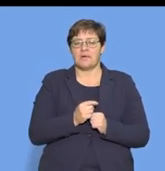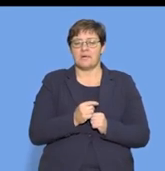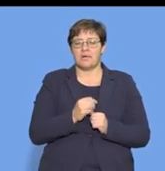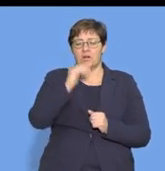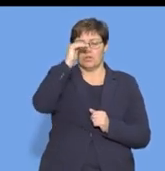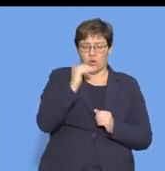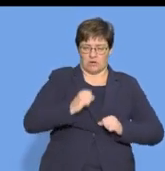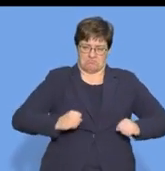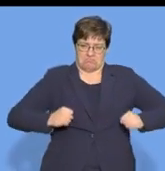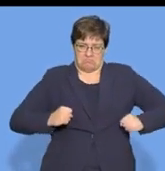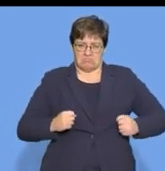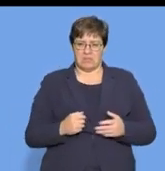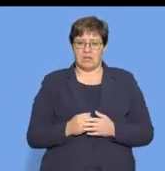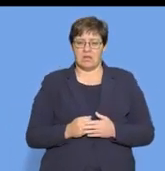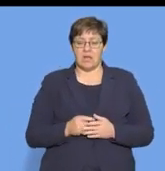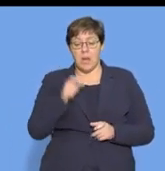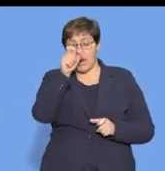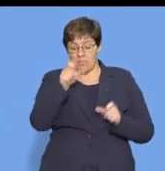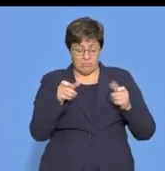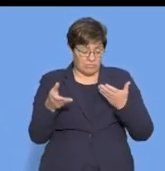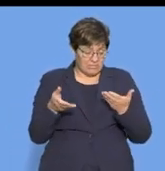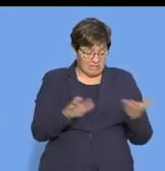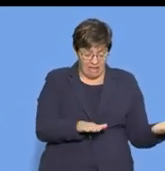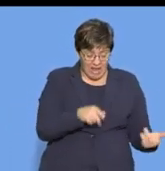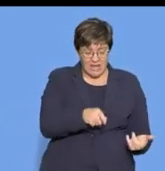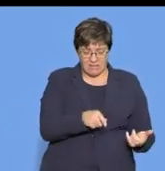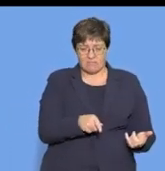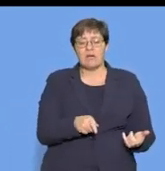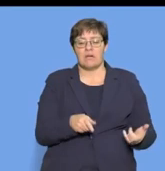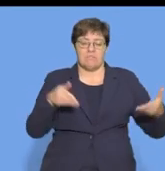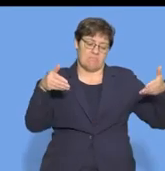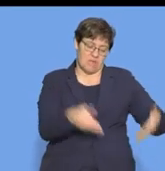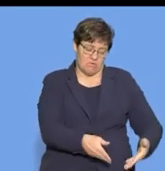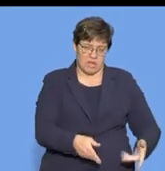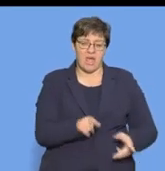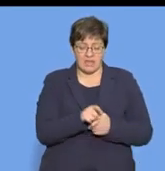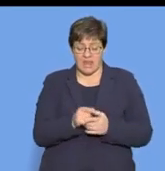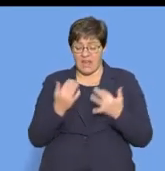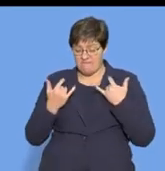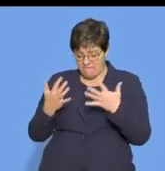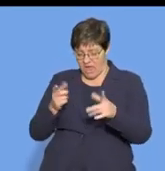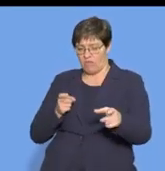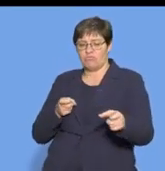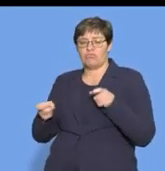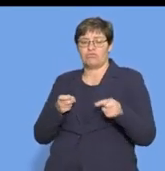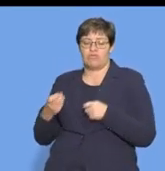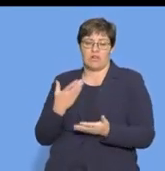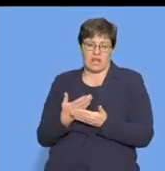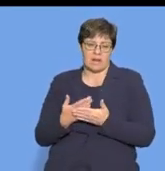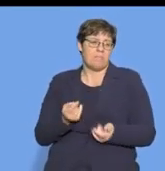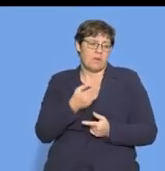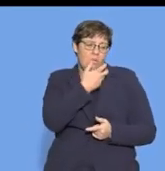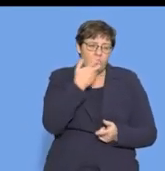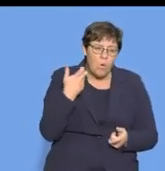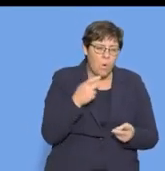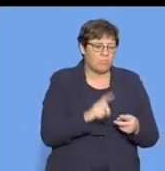and muscular. And they buried their dead, and they controlled fire. So they were able to use fire for whatever purpose, whether